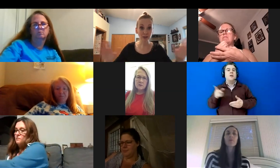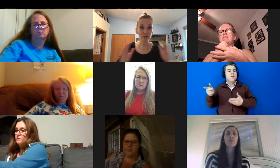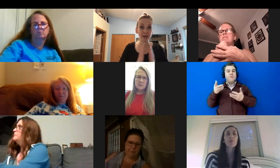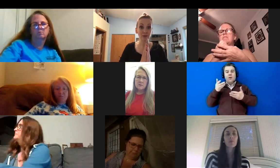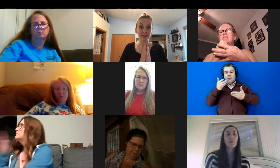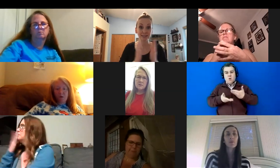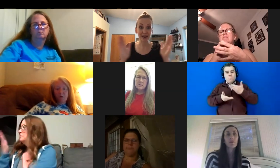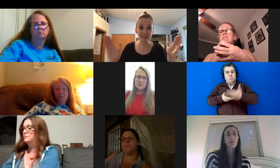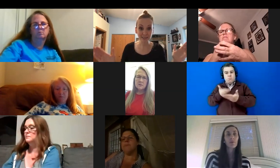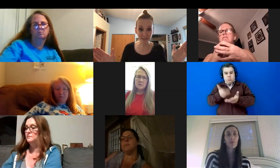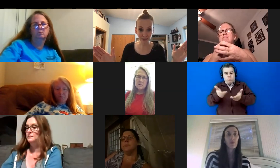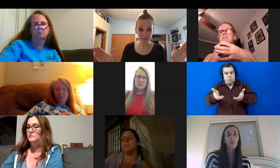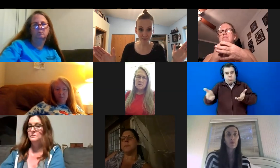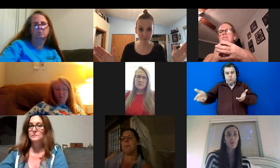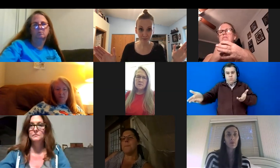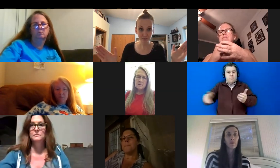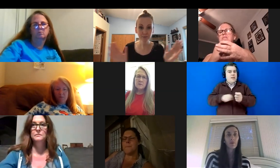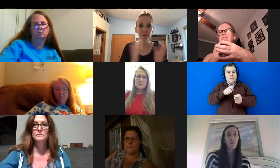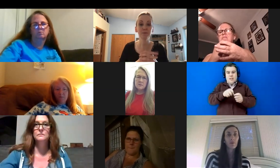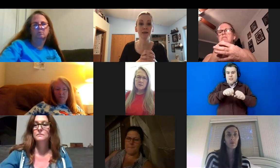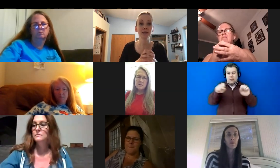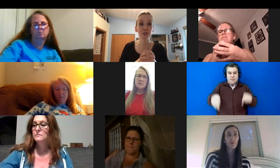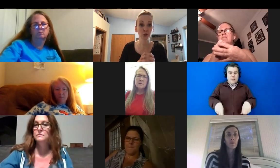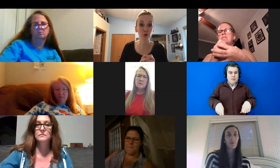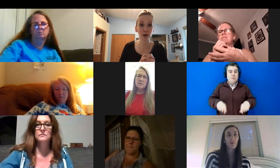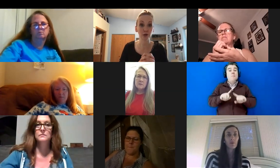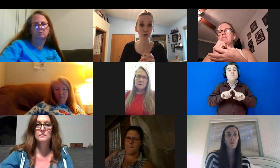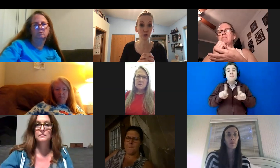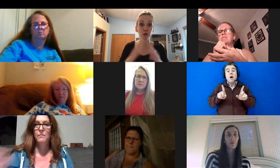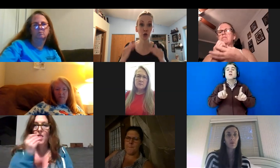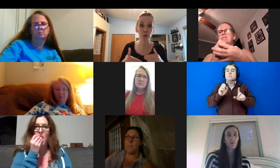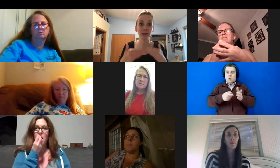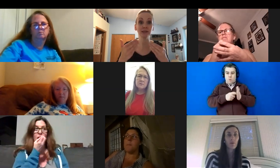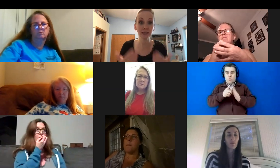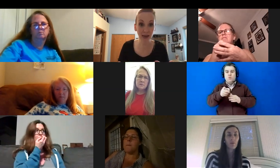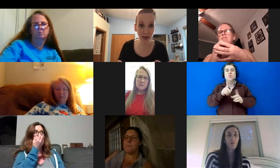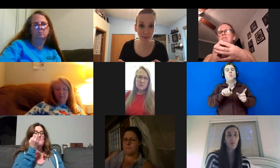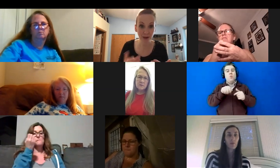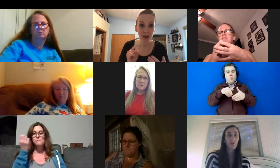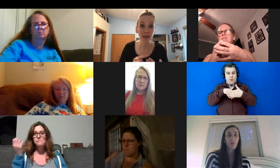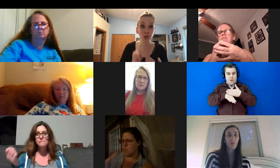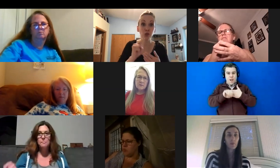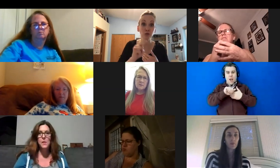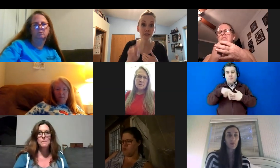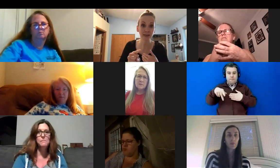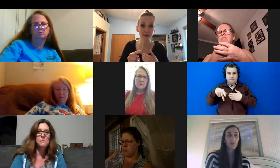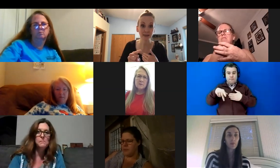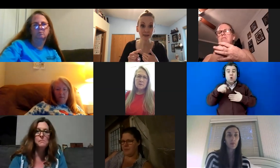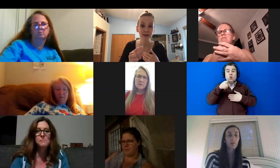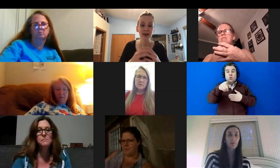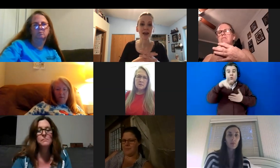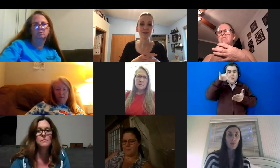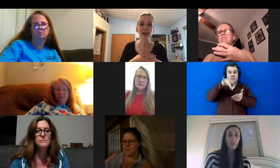out. They've laid out the exact system, but it does require you to go into the app and you send